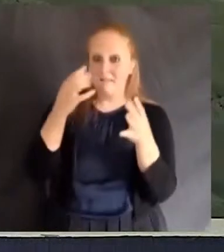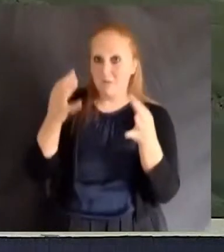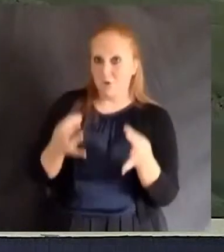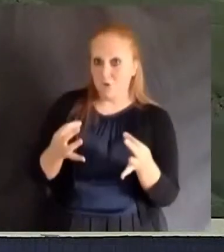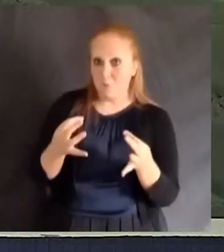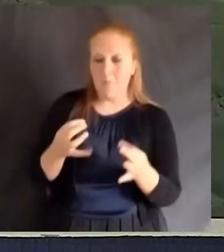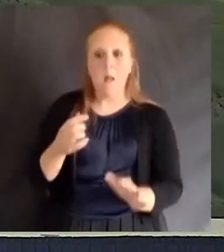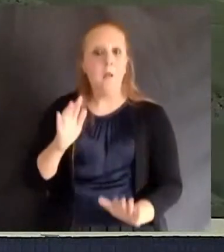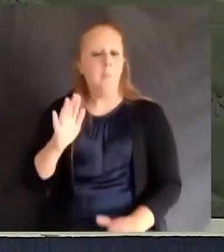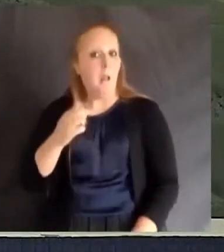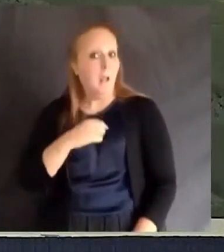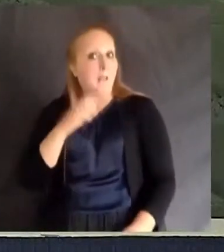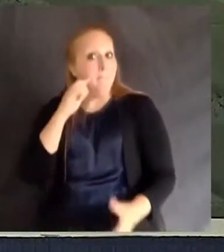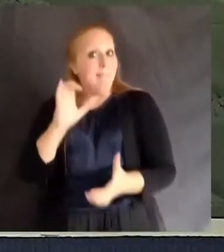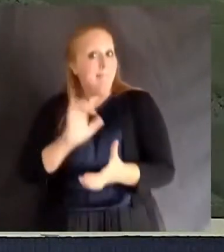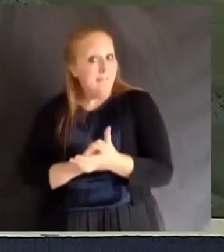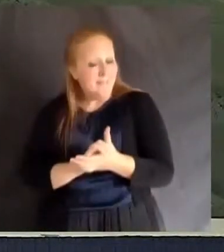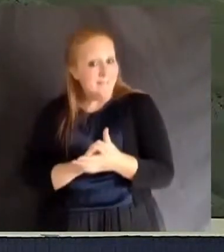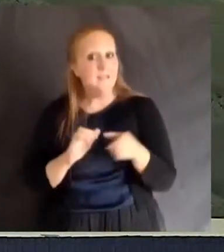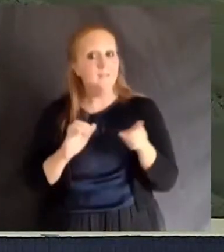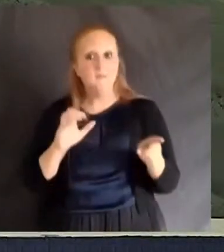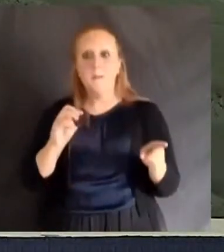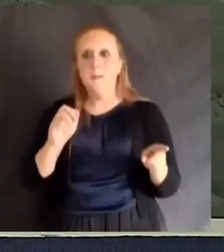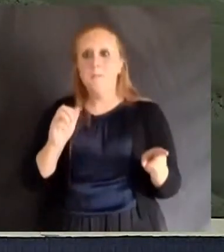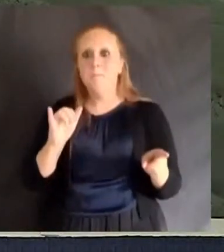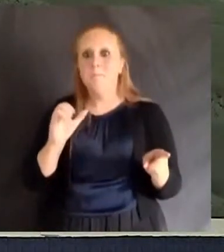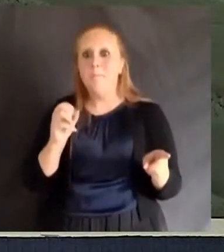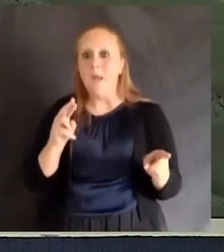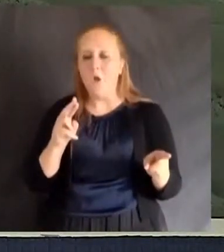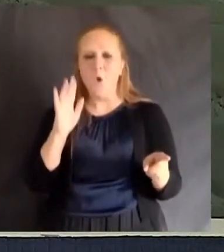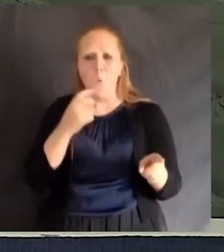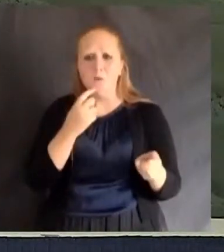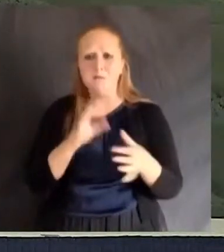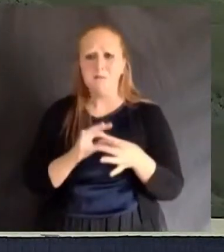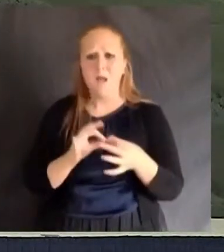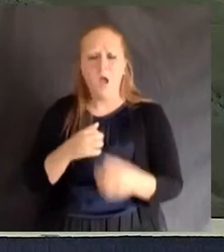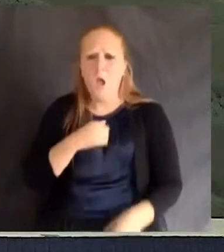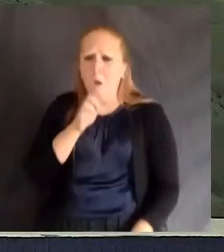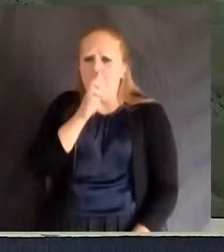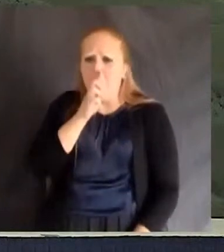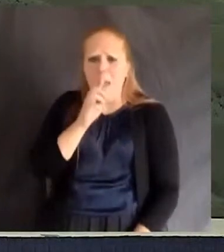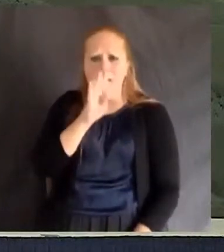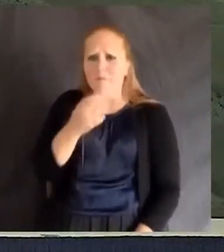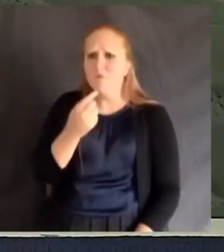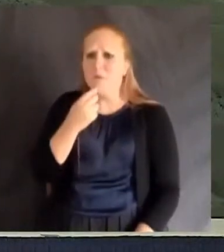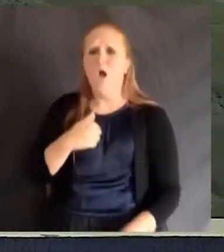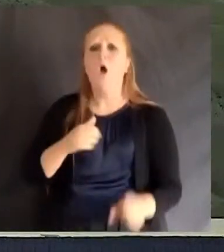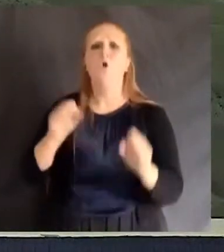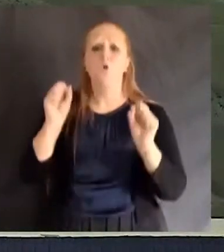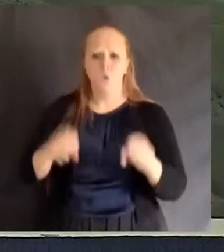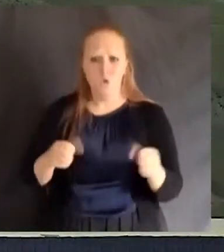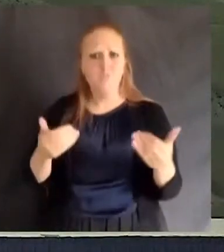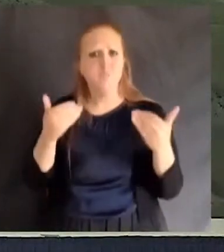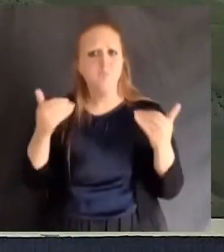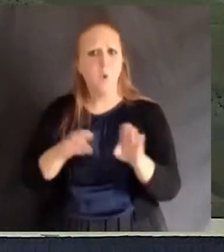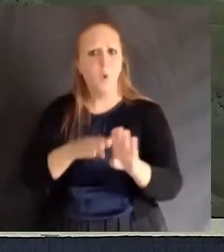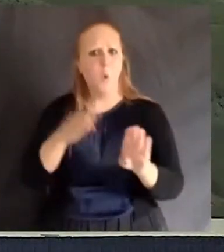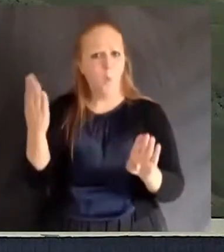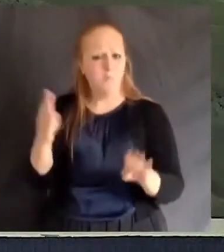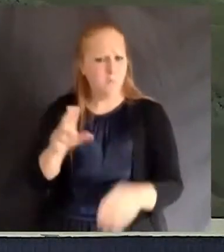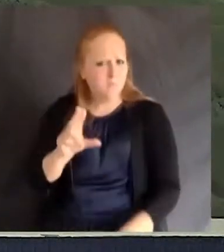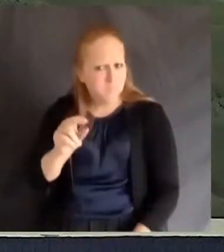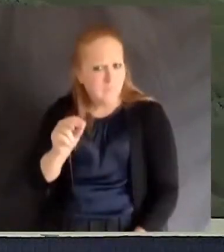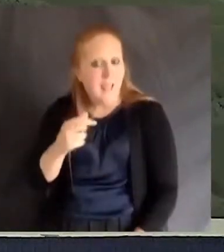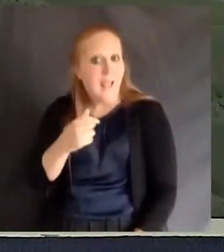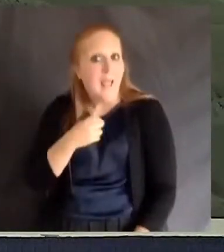legally I can decide to open the schools. I think the mayor would say, I said I'm putting in the